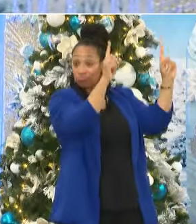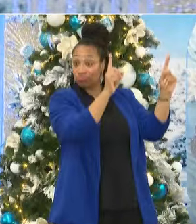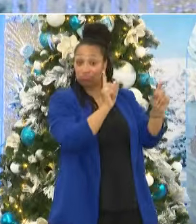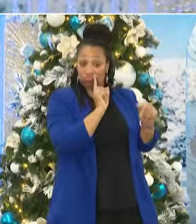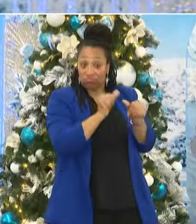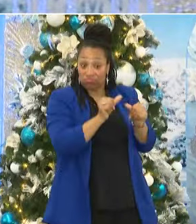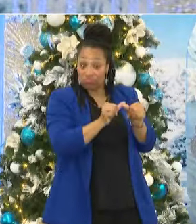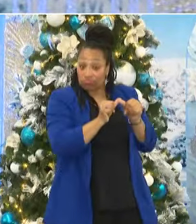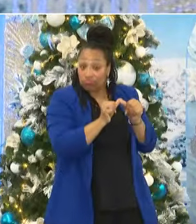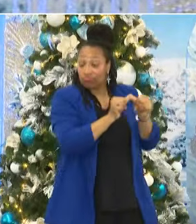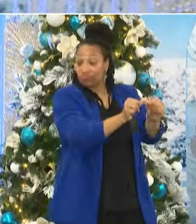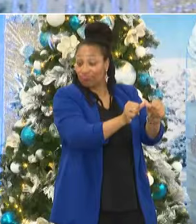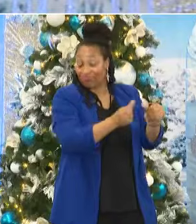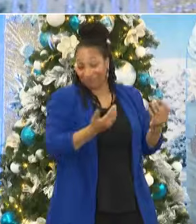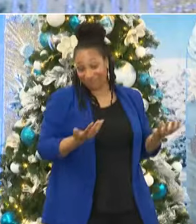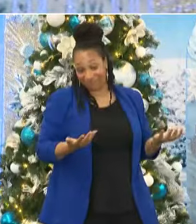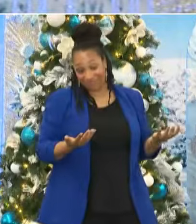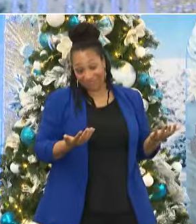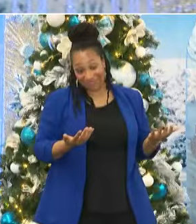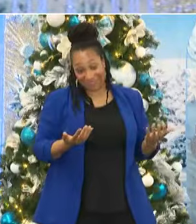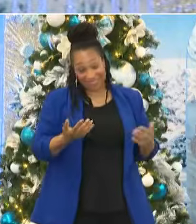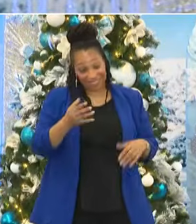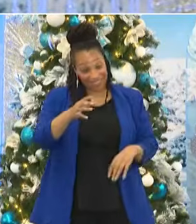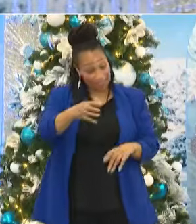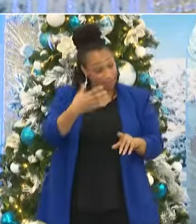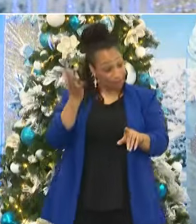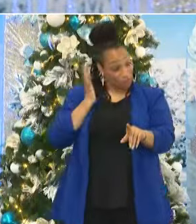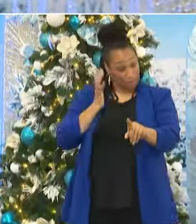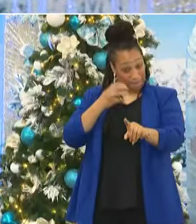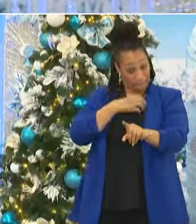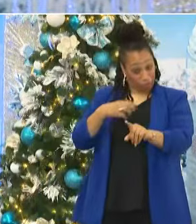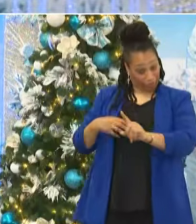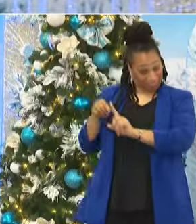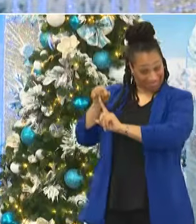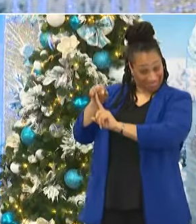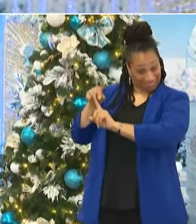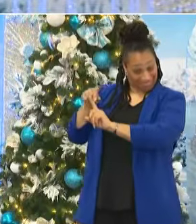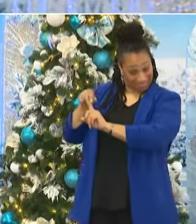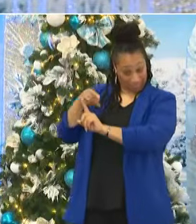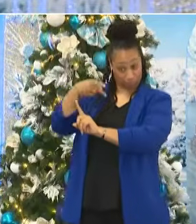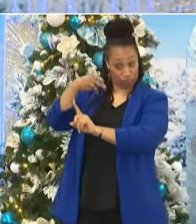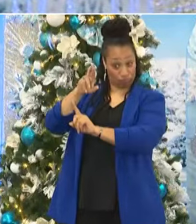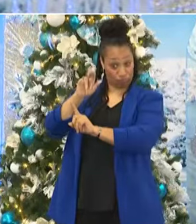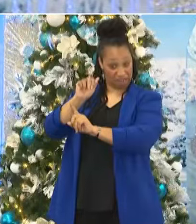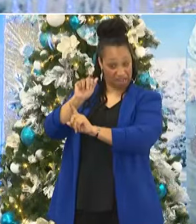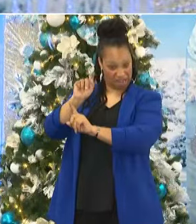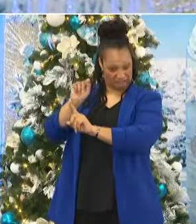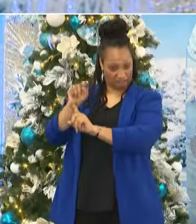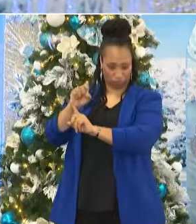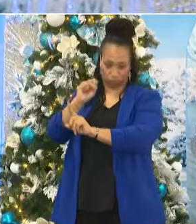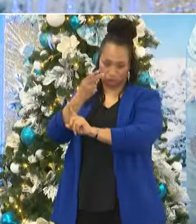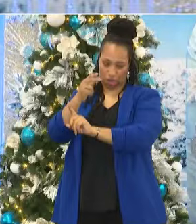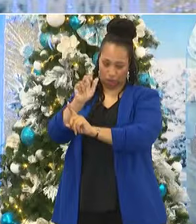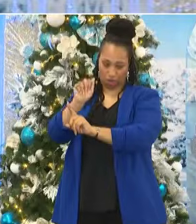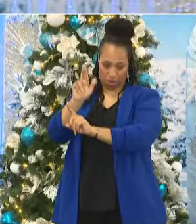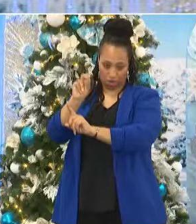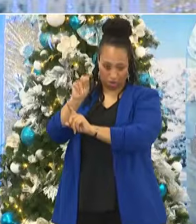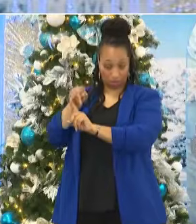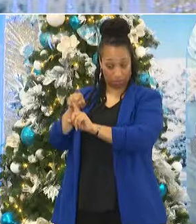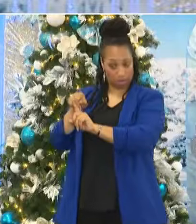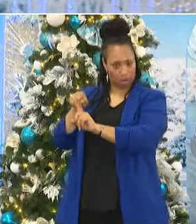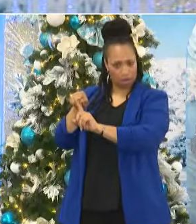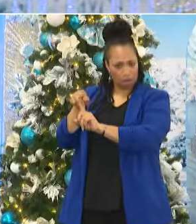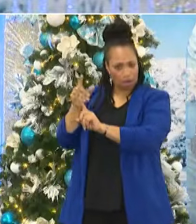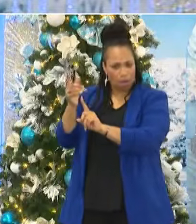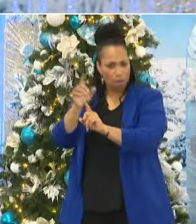predecessor, Sharon Pratt Kelly. We knew how important it was to get our team home and